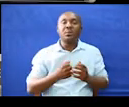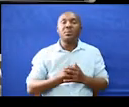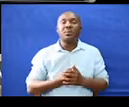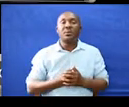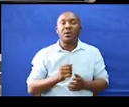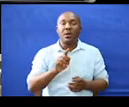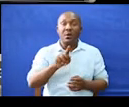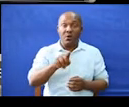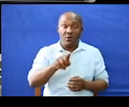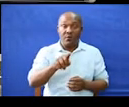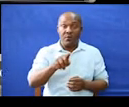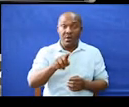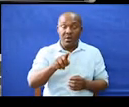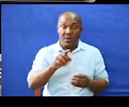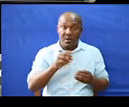an